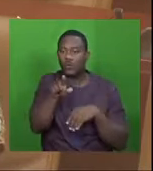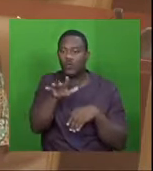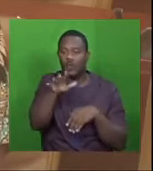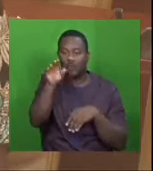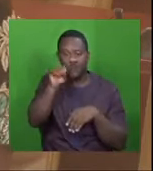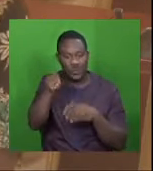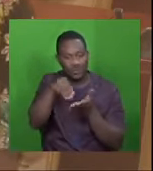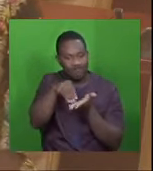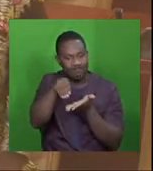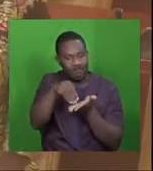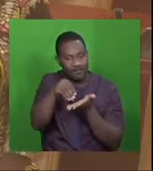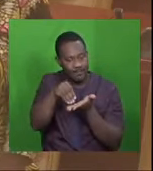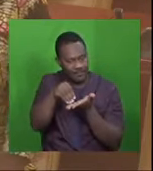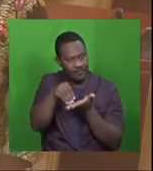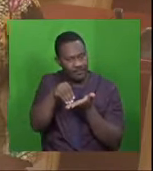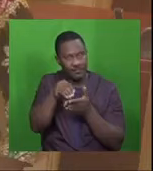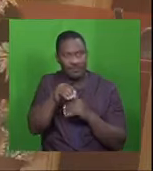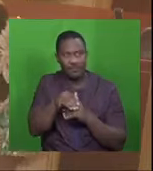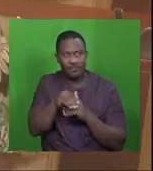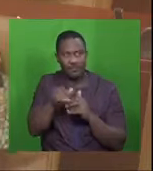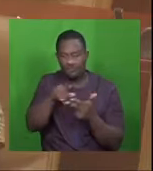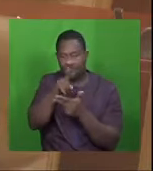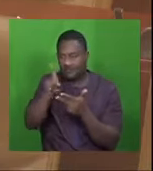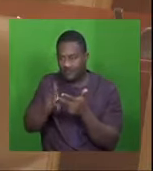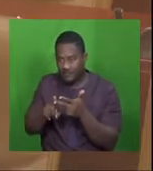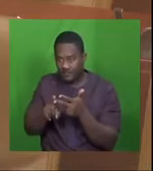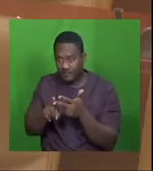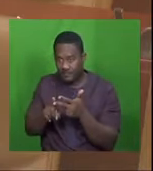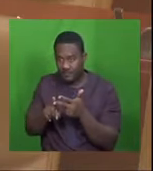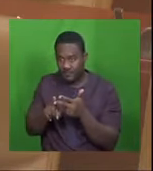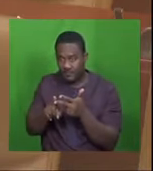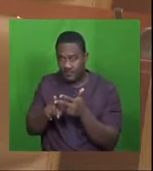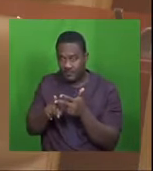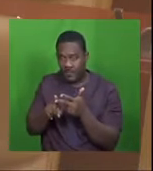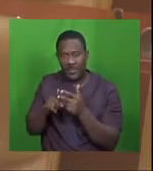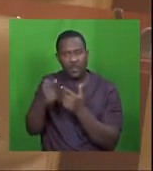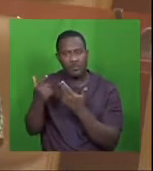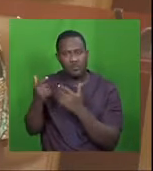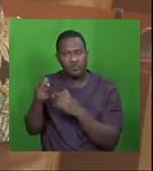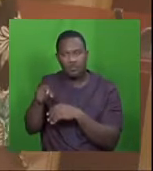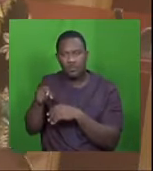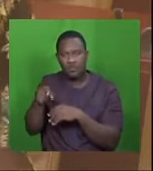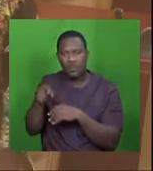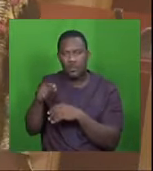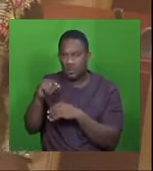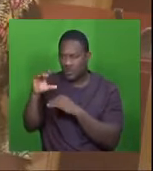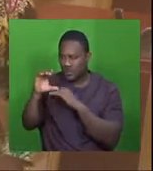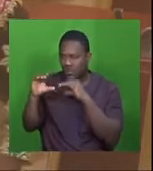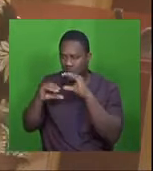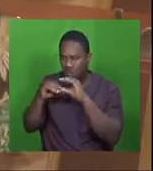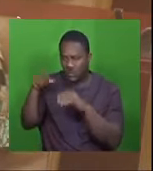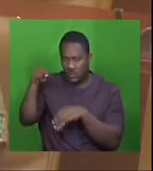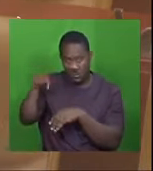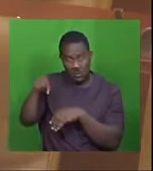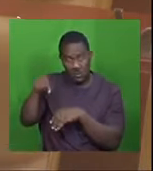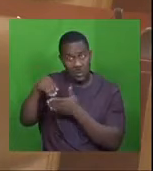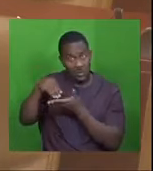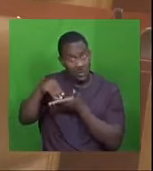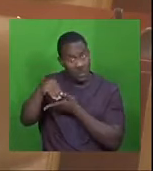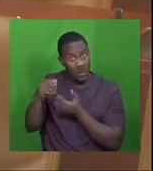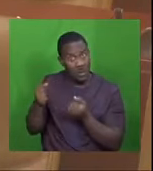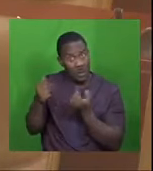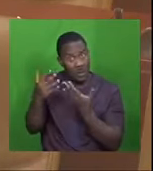2.5% on your profit before tax. And the third group is the extractive industry, and this group, they are expected to pay